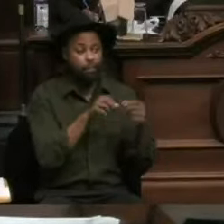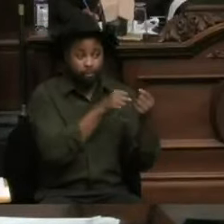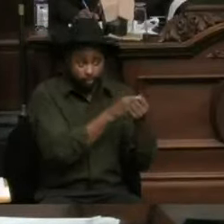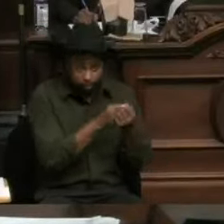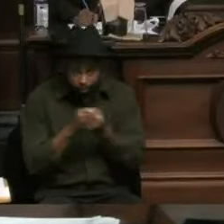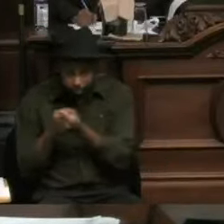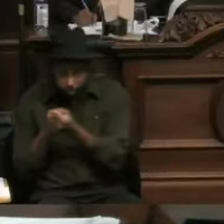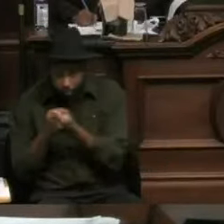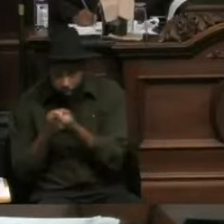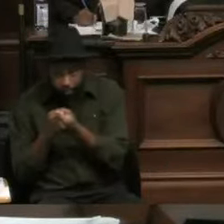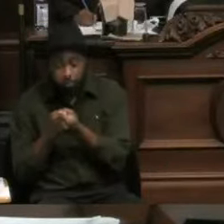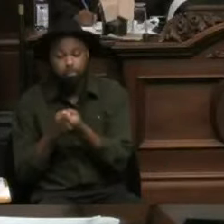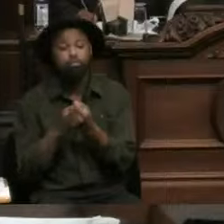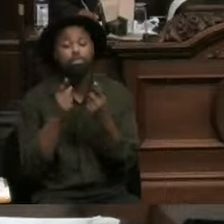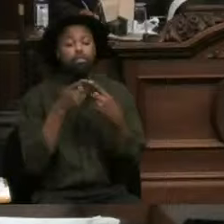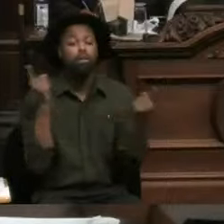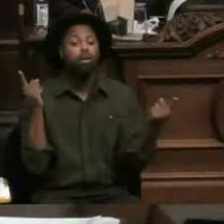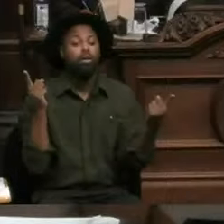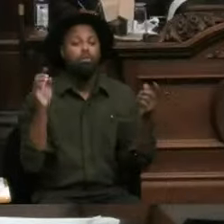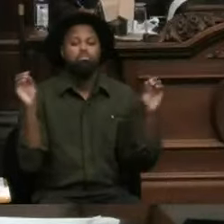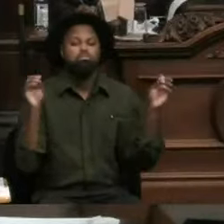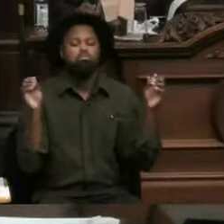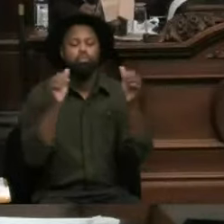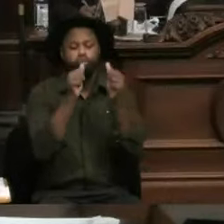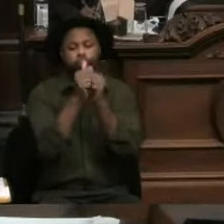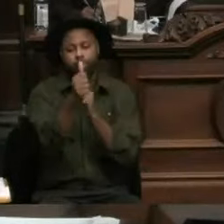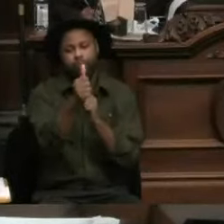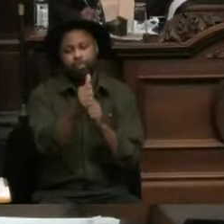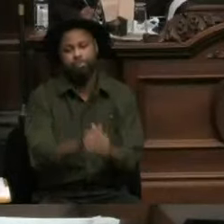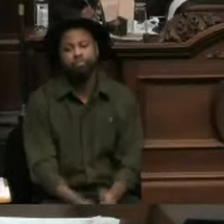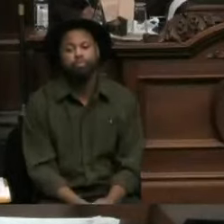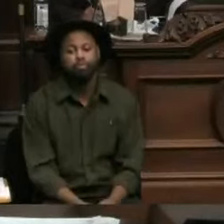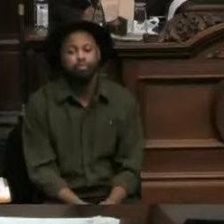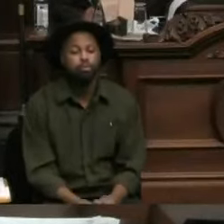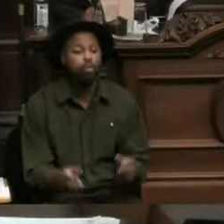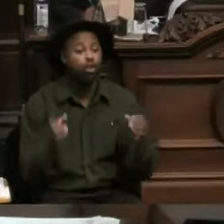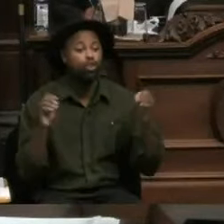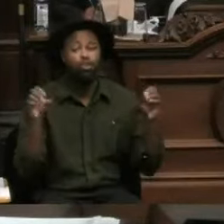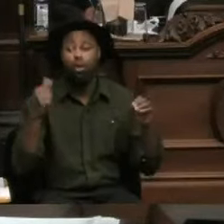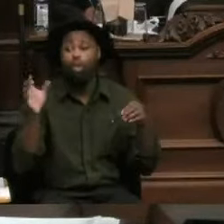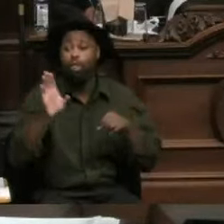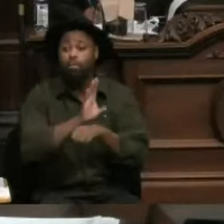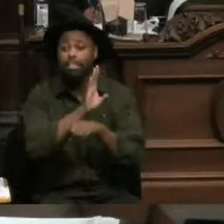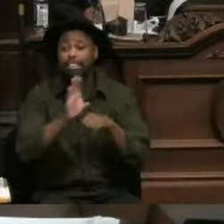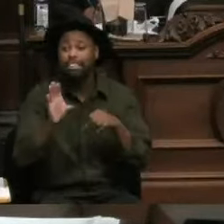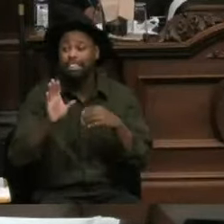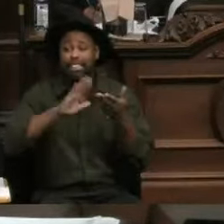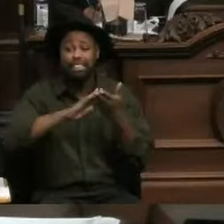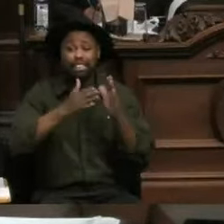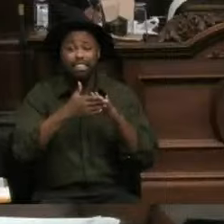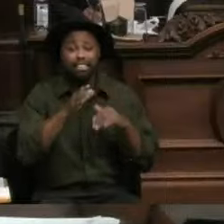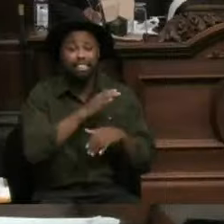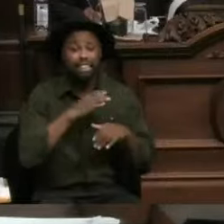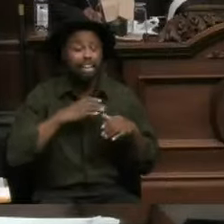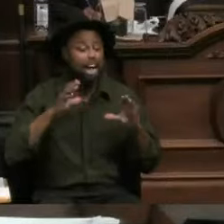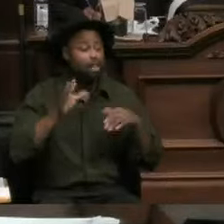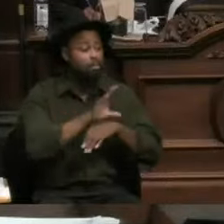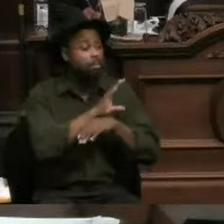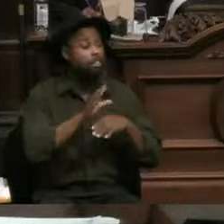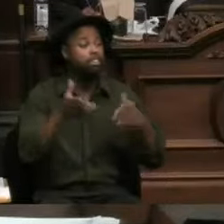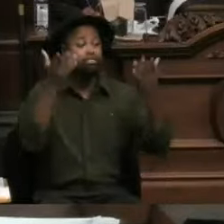Any opposed? Motion carries. With no further business, the city council meeting is adjourned,